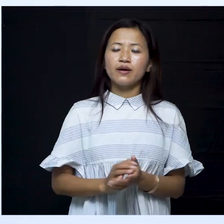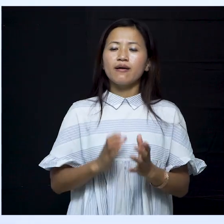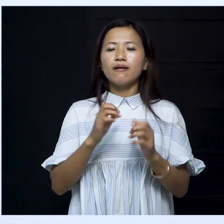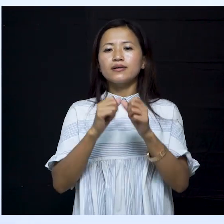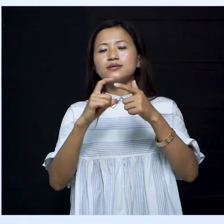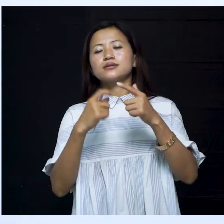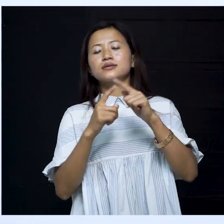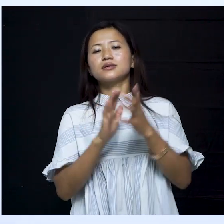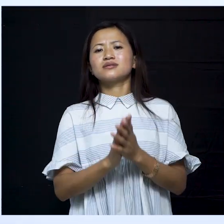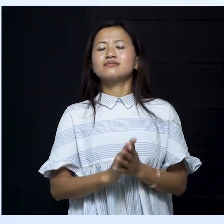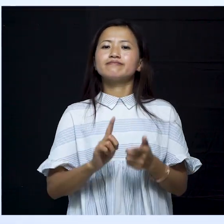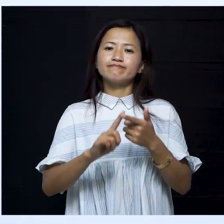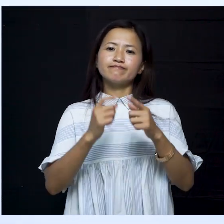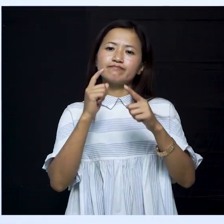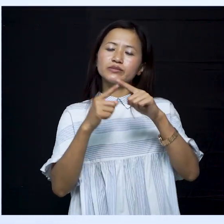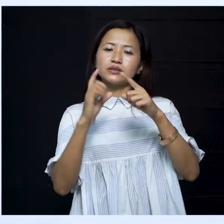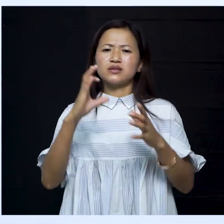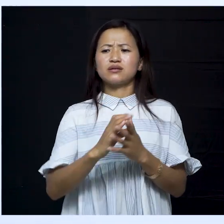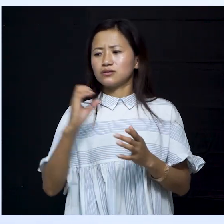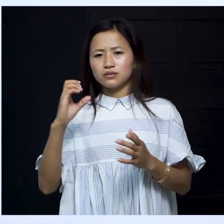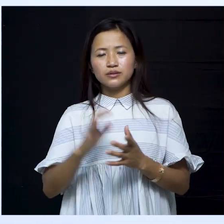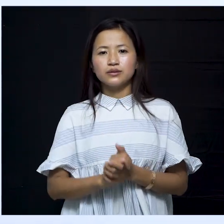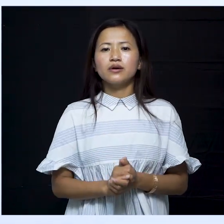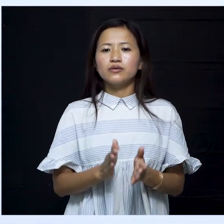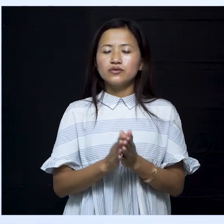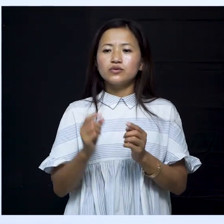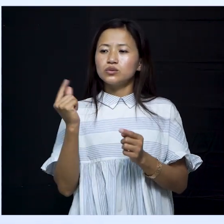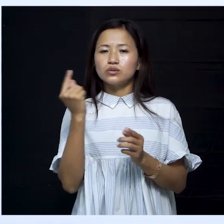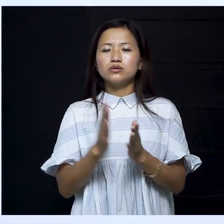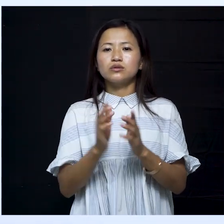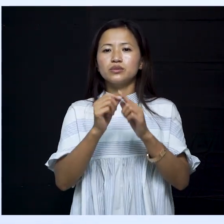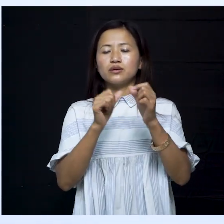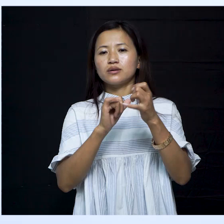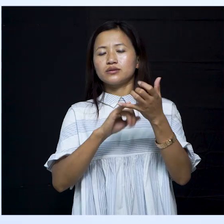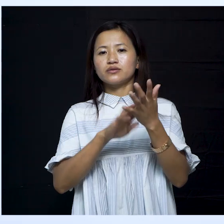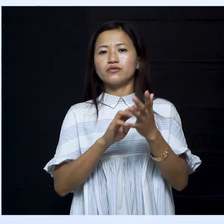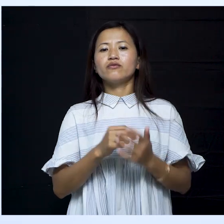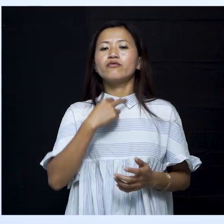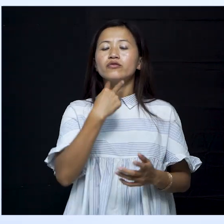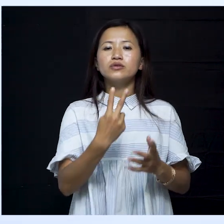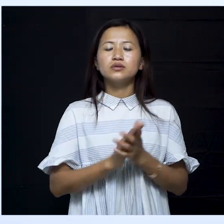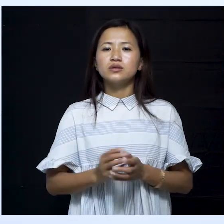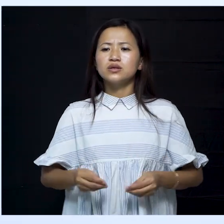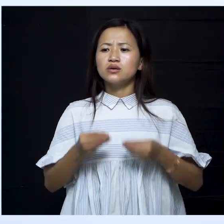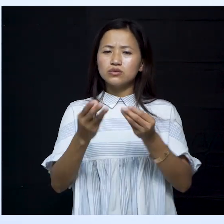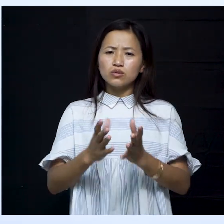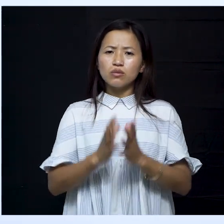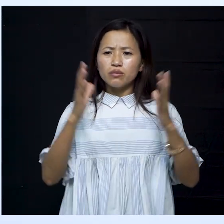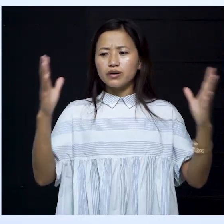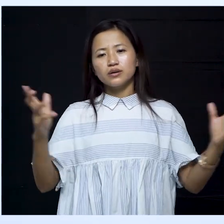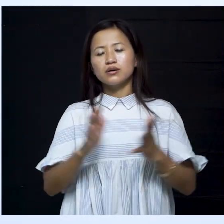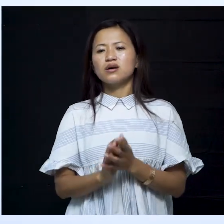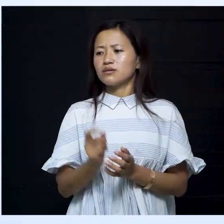Act, etc., etc. See, if you are to use the passive voice, unlike the American English, you would have to give so many